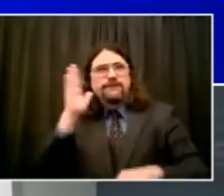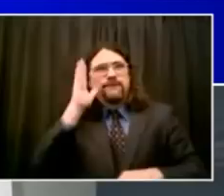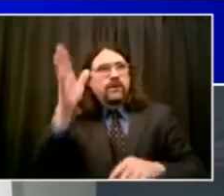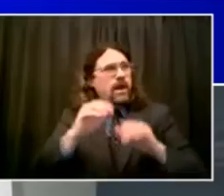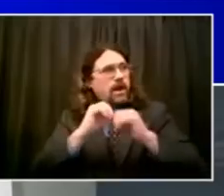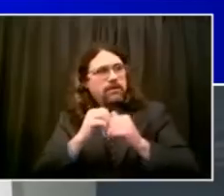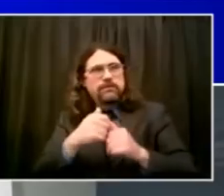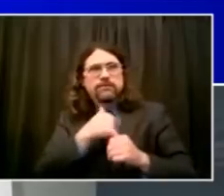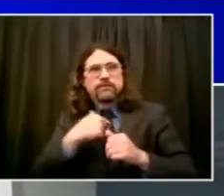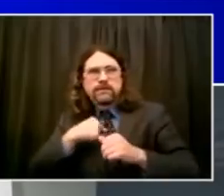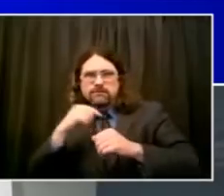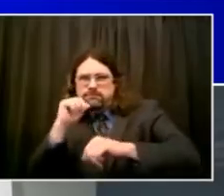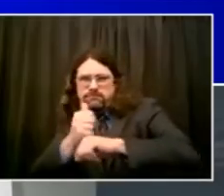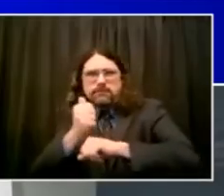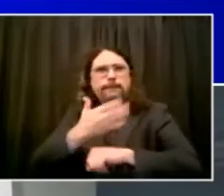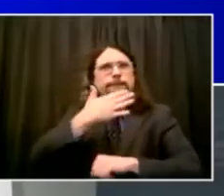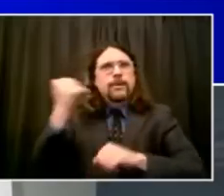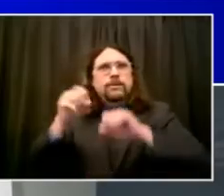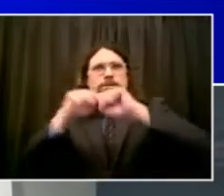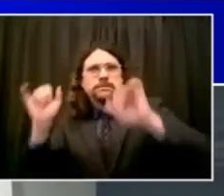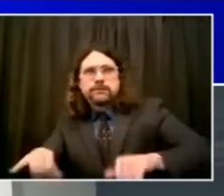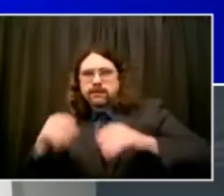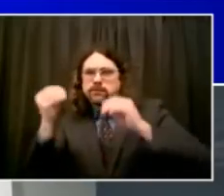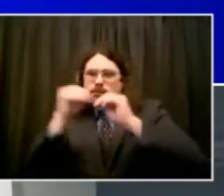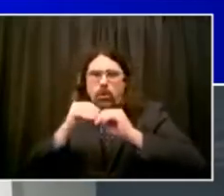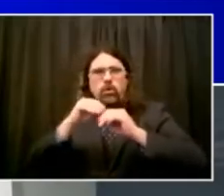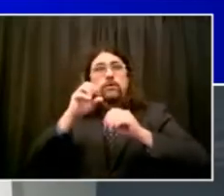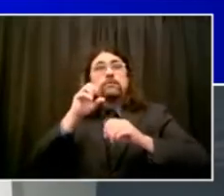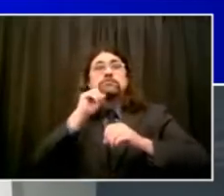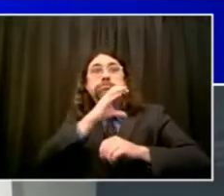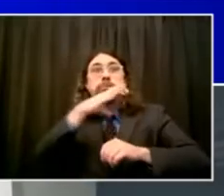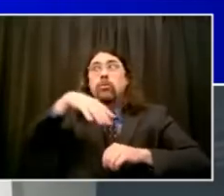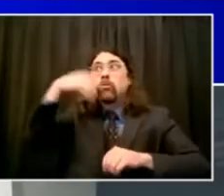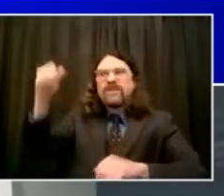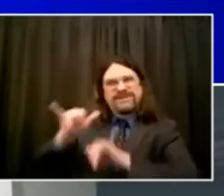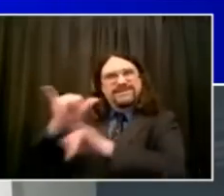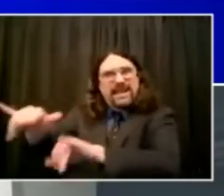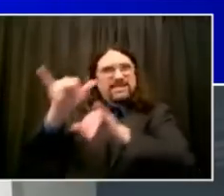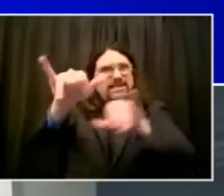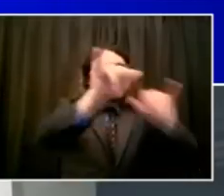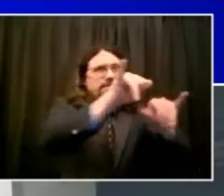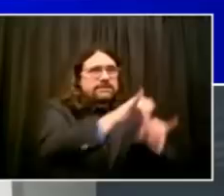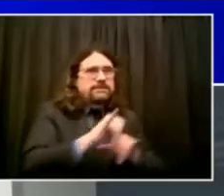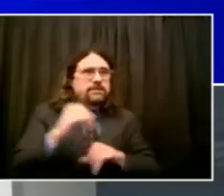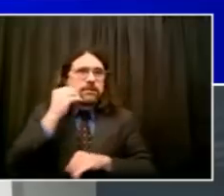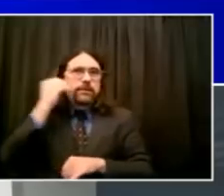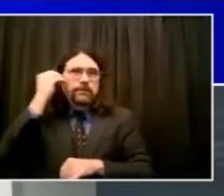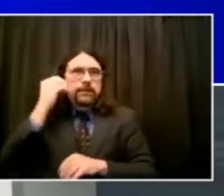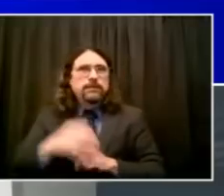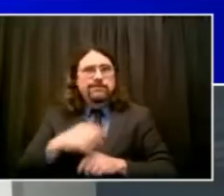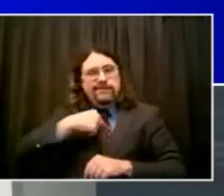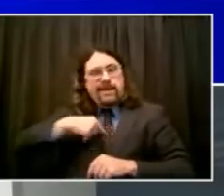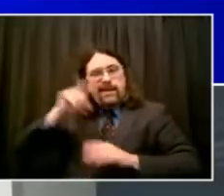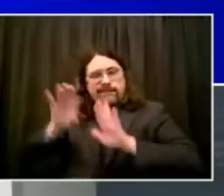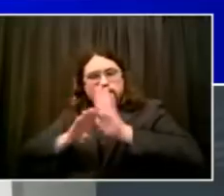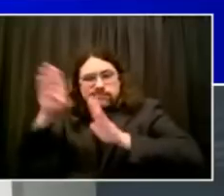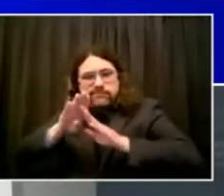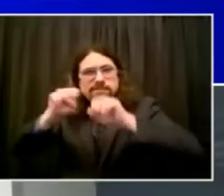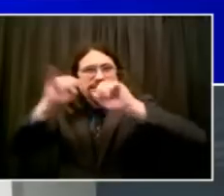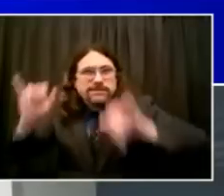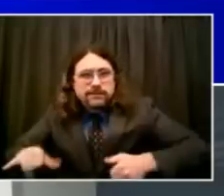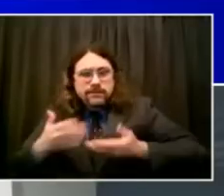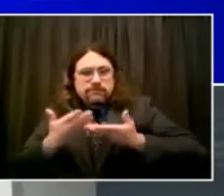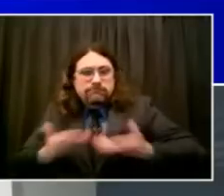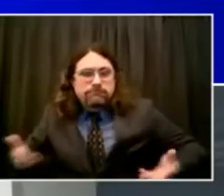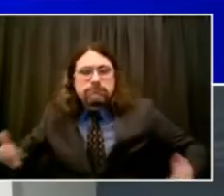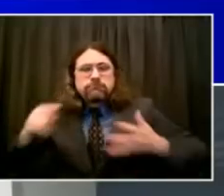city towards much more focus on helping our seniors to stay home and have all the supports they need. That's a big effort. It's not something I can tell